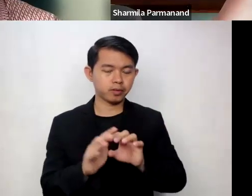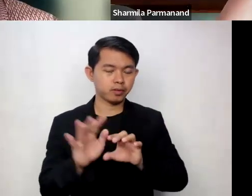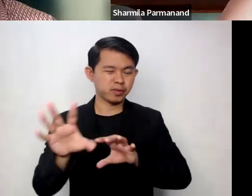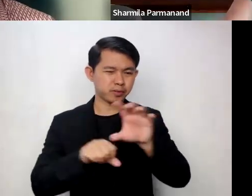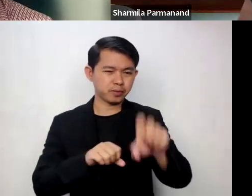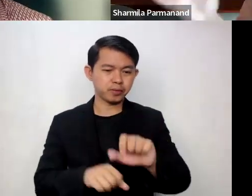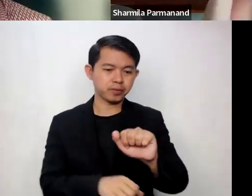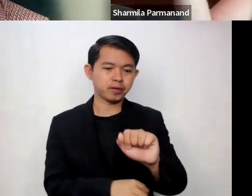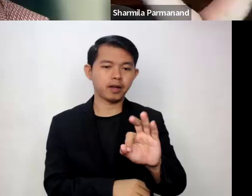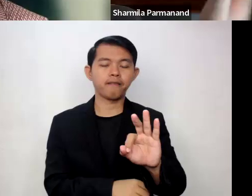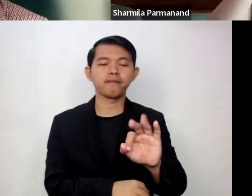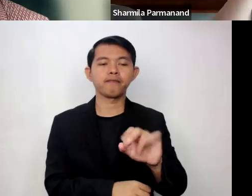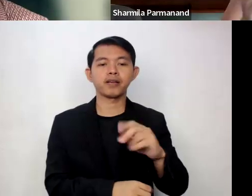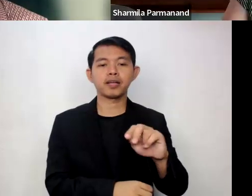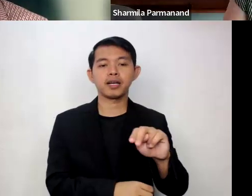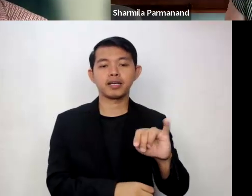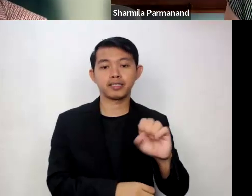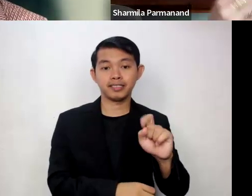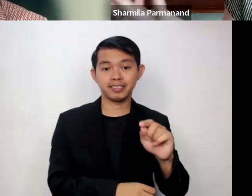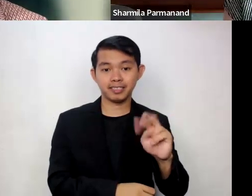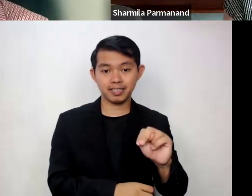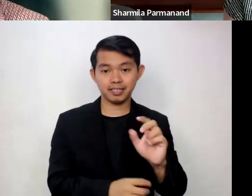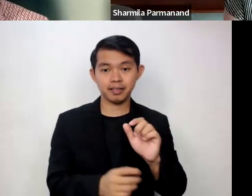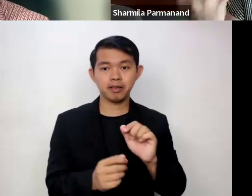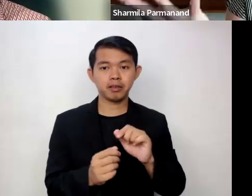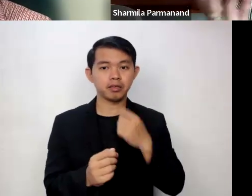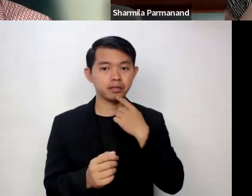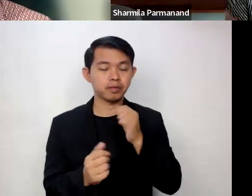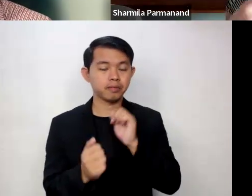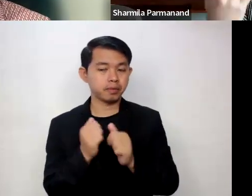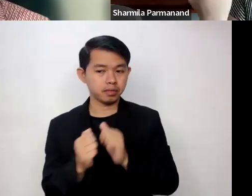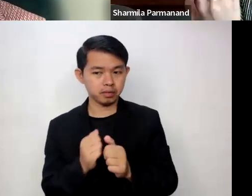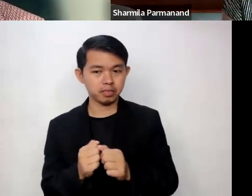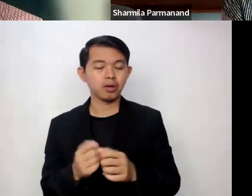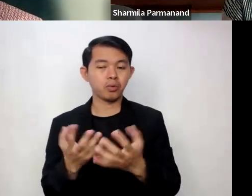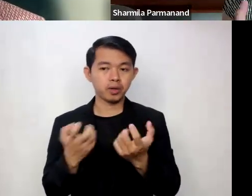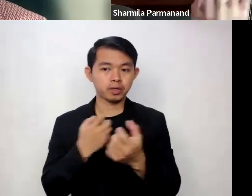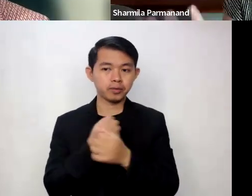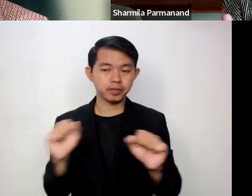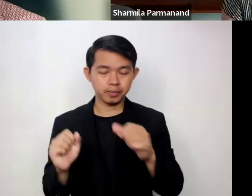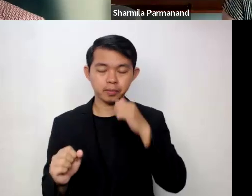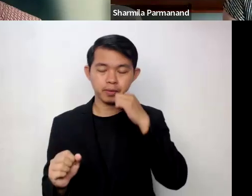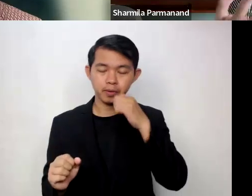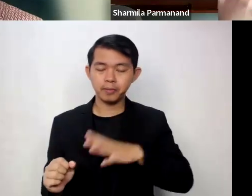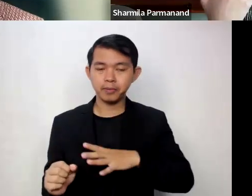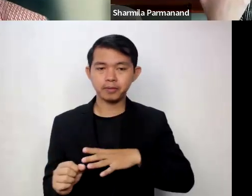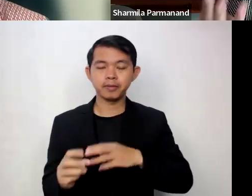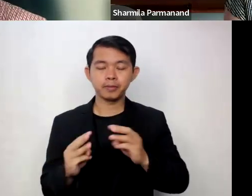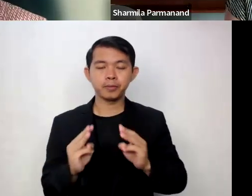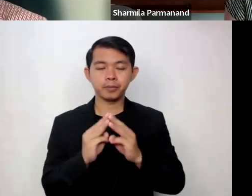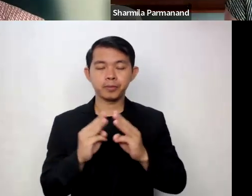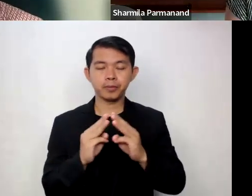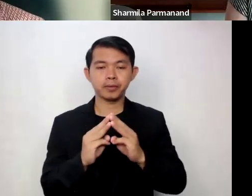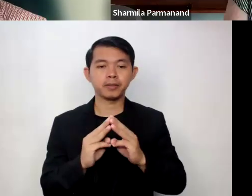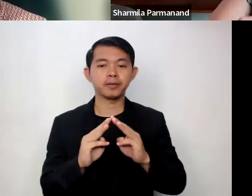retroactively justified as saving Muslim women, right? We see again pinkwashing happening in the context